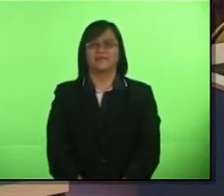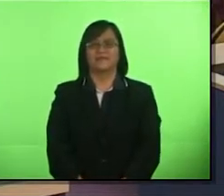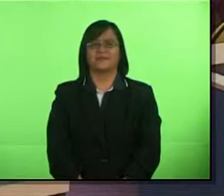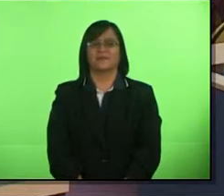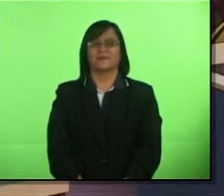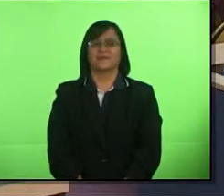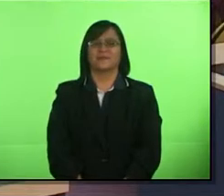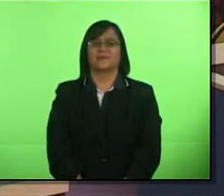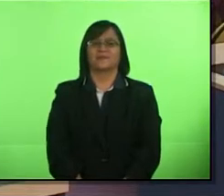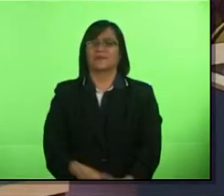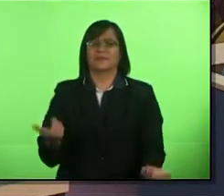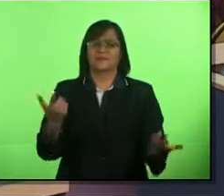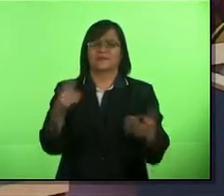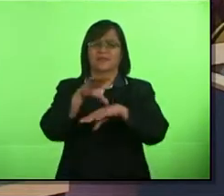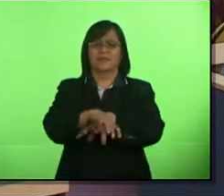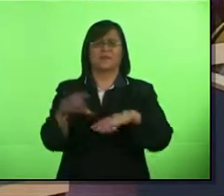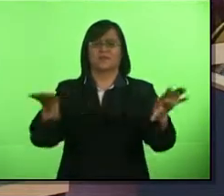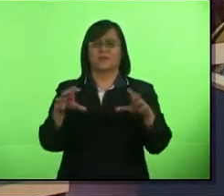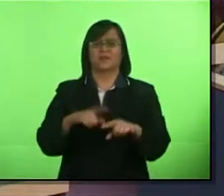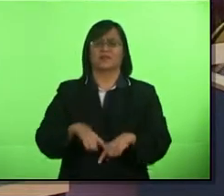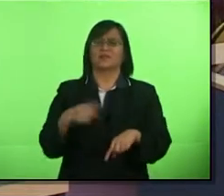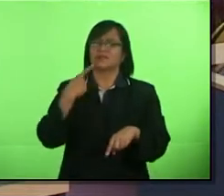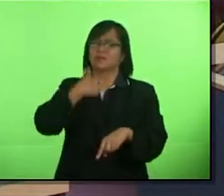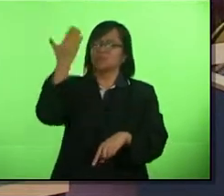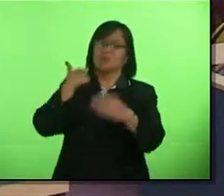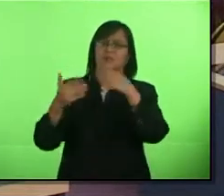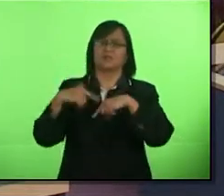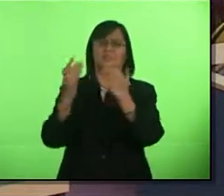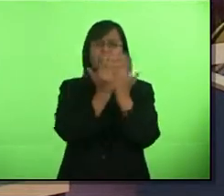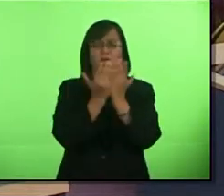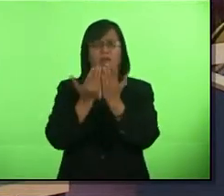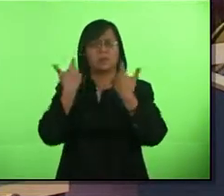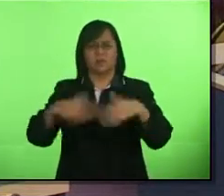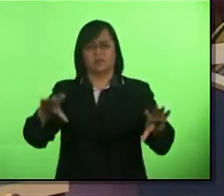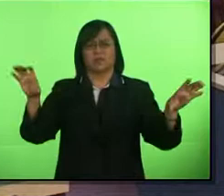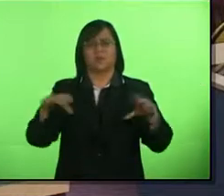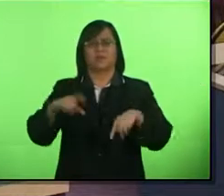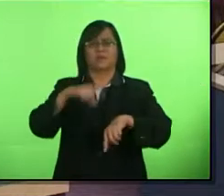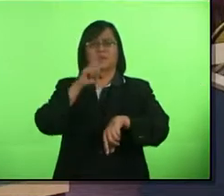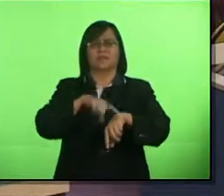jawab. Ibu kita masih buat ni. In school we'll be doing that. When you do essays, assignment kan.